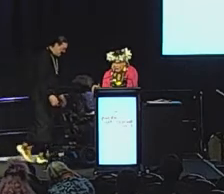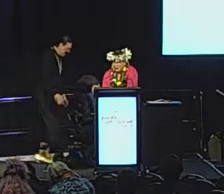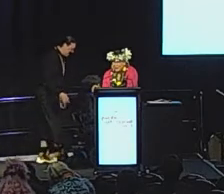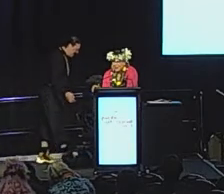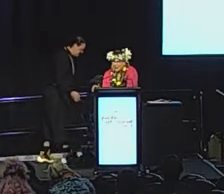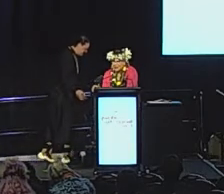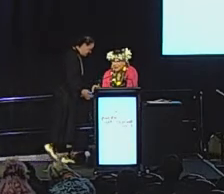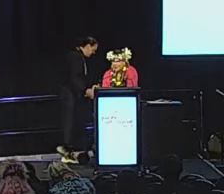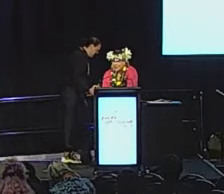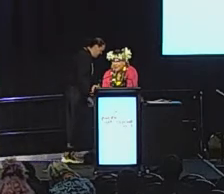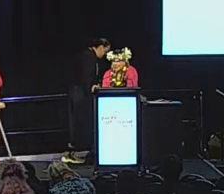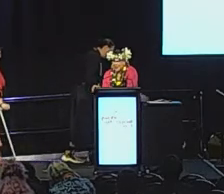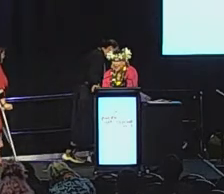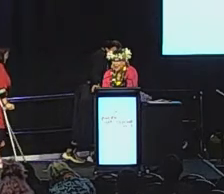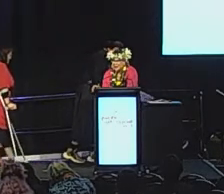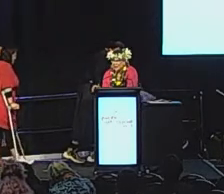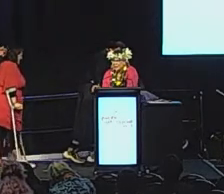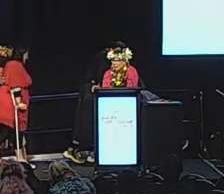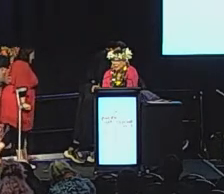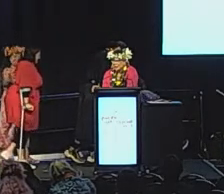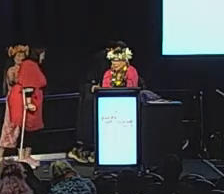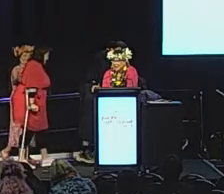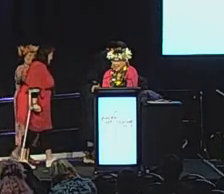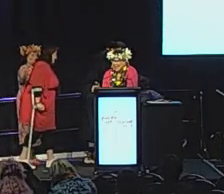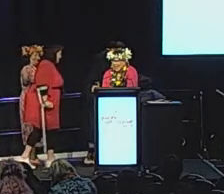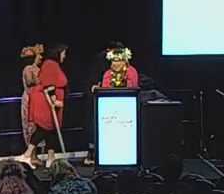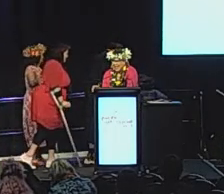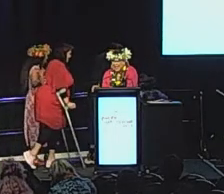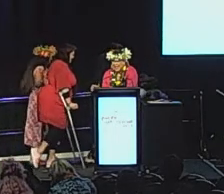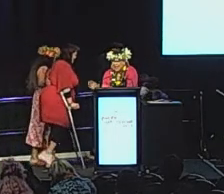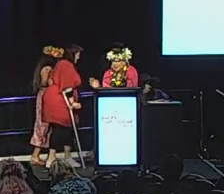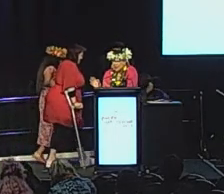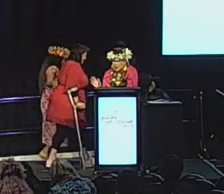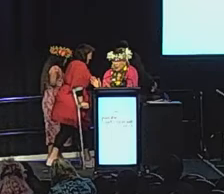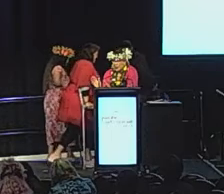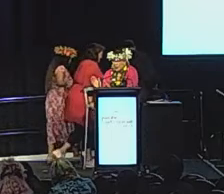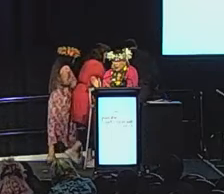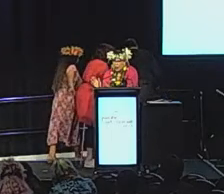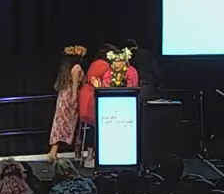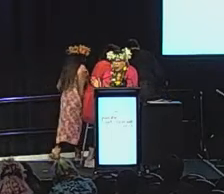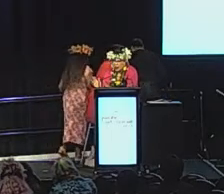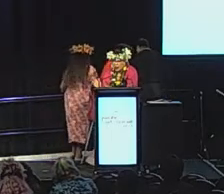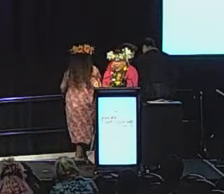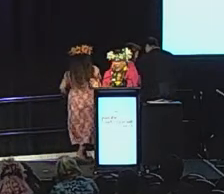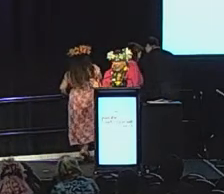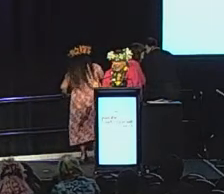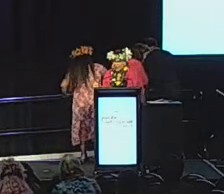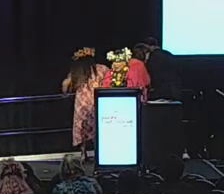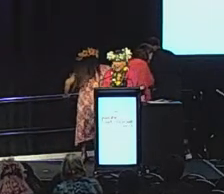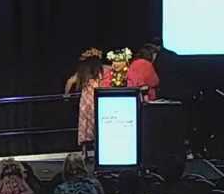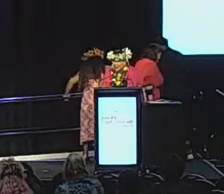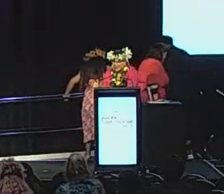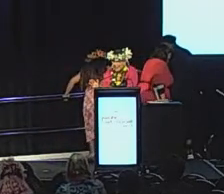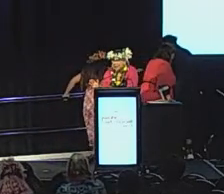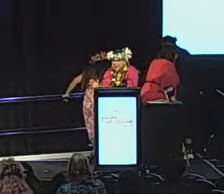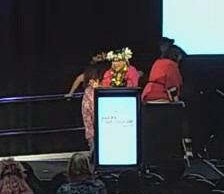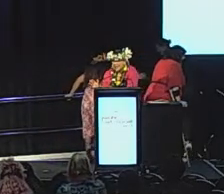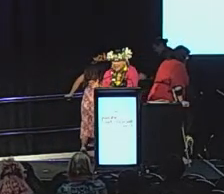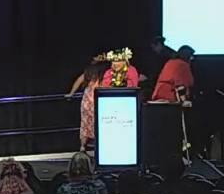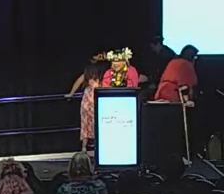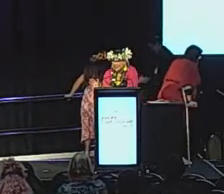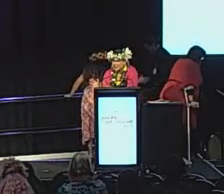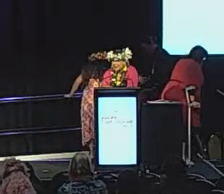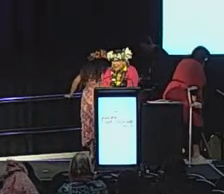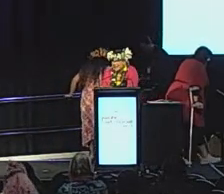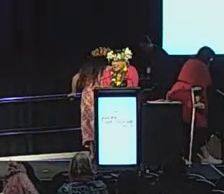thank you very much to our fabulous panels and we're gonna take a break for 10